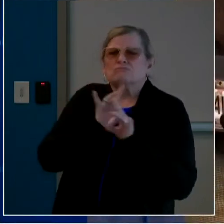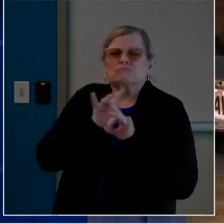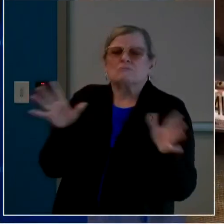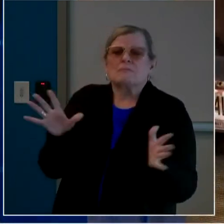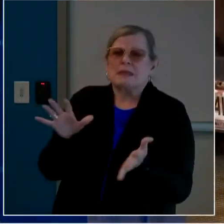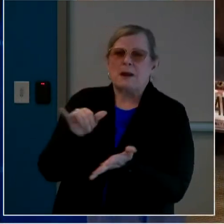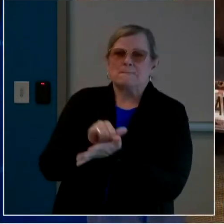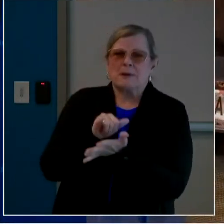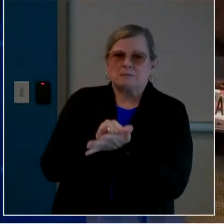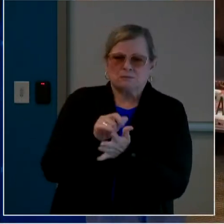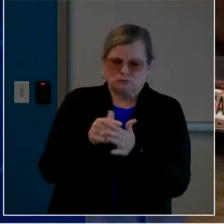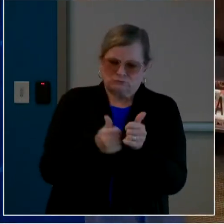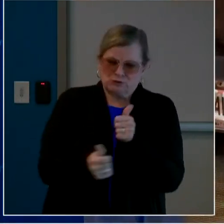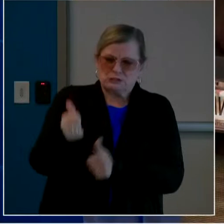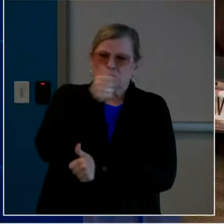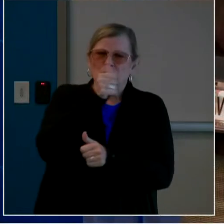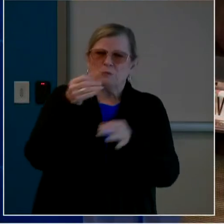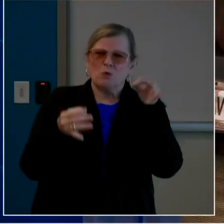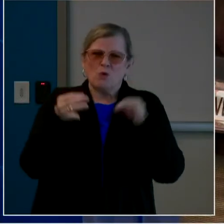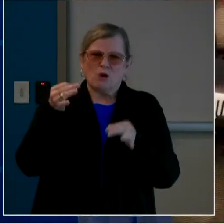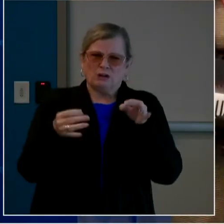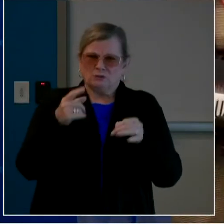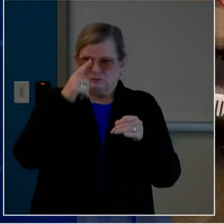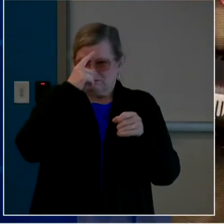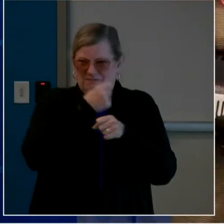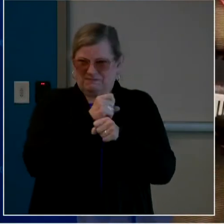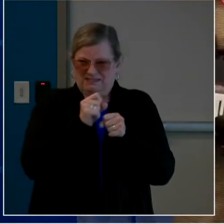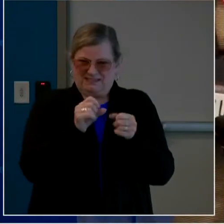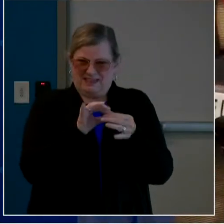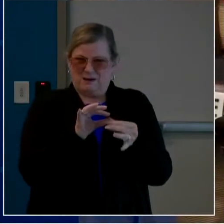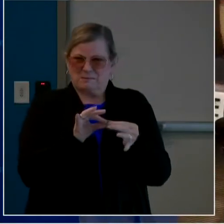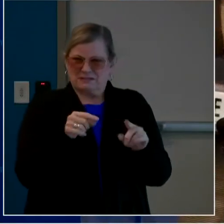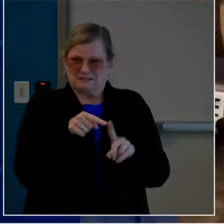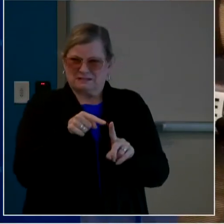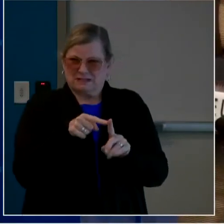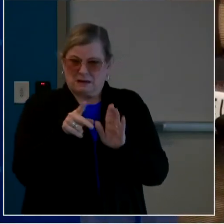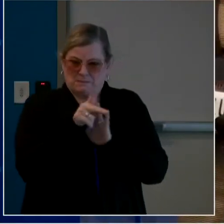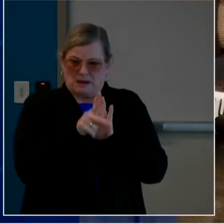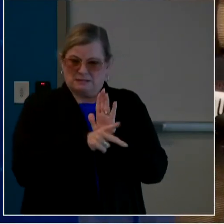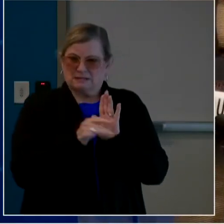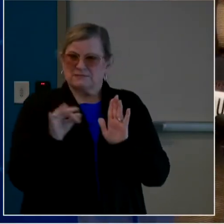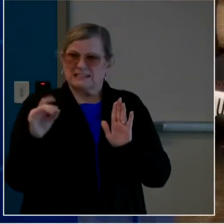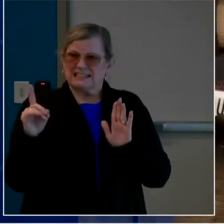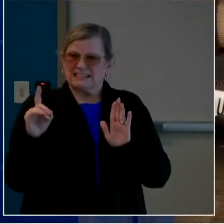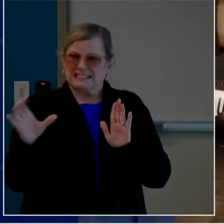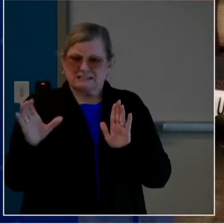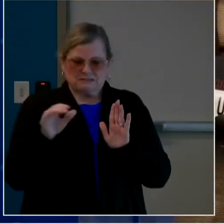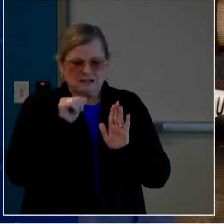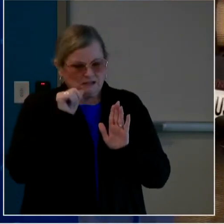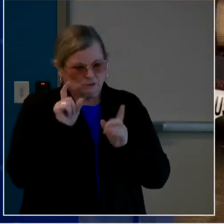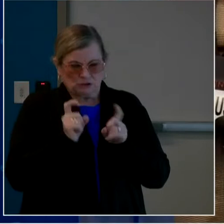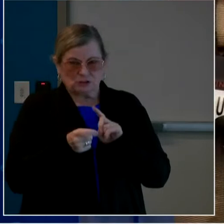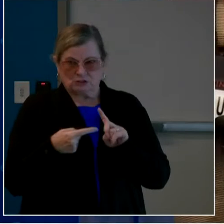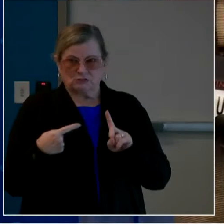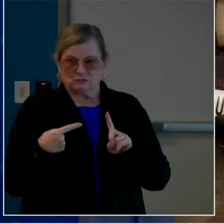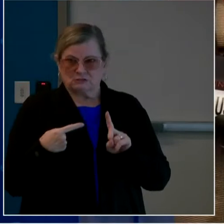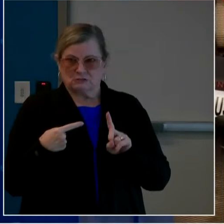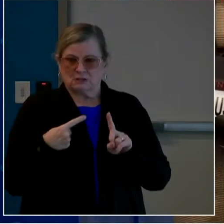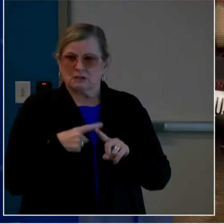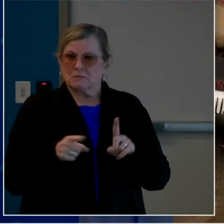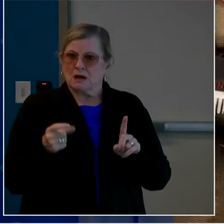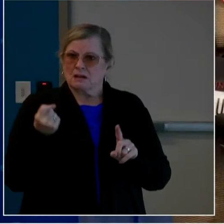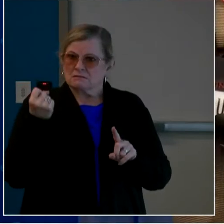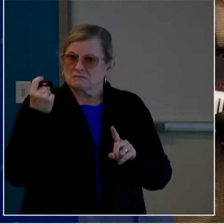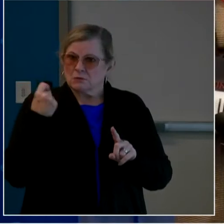The message I want to convey is this. First, that the policy of the district isn't about to change. But I would say this: if members of